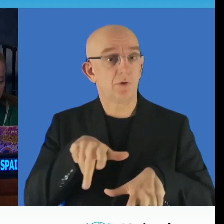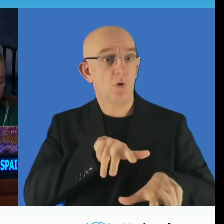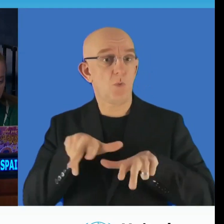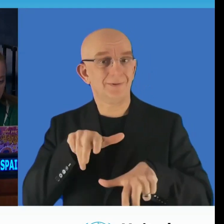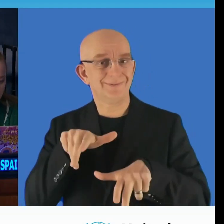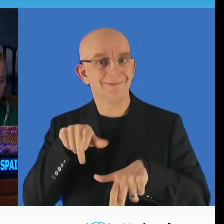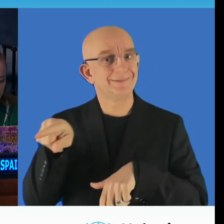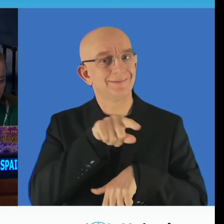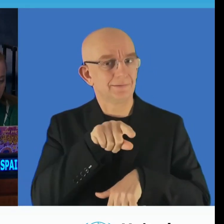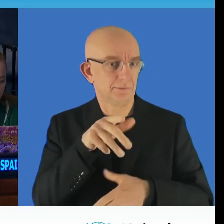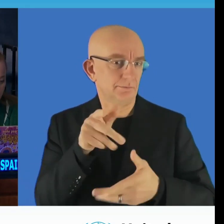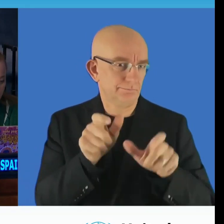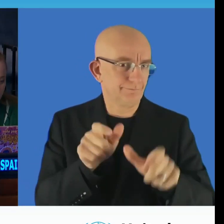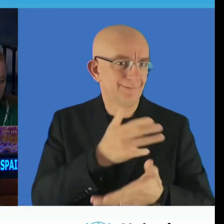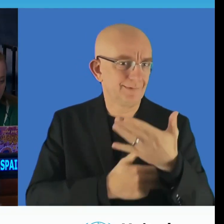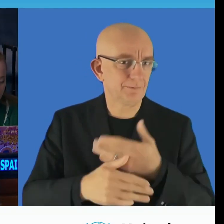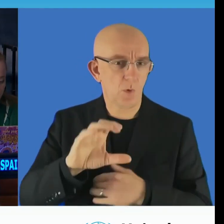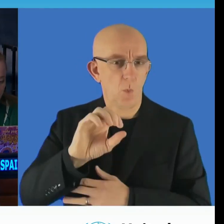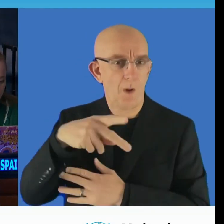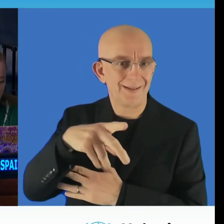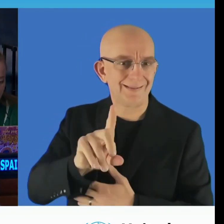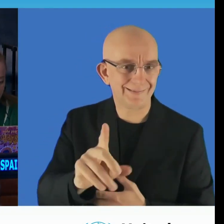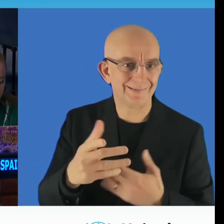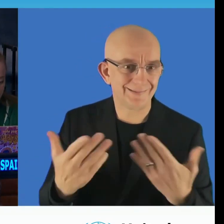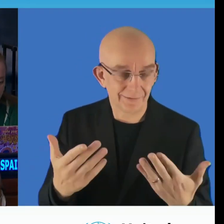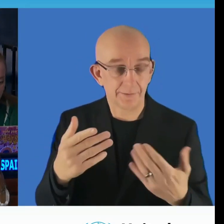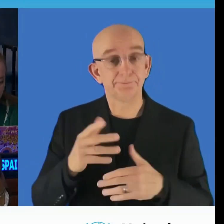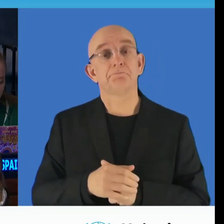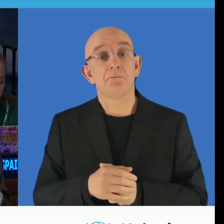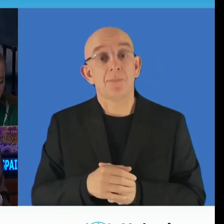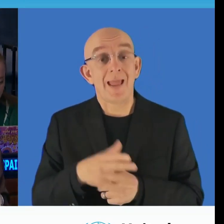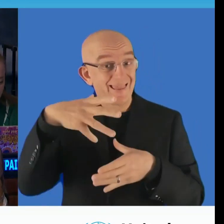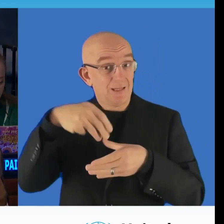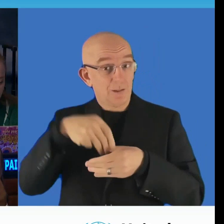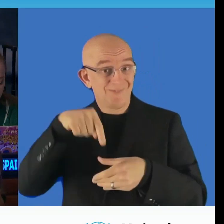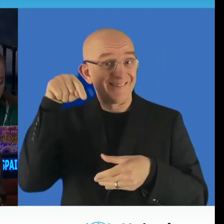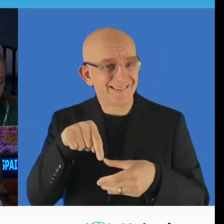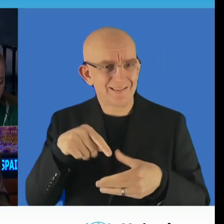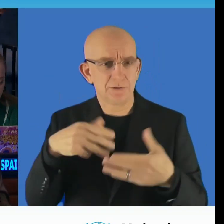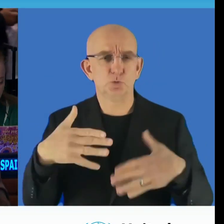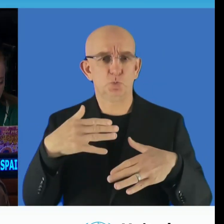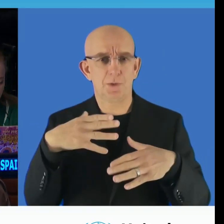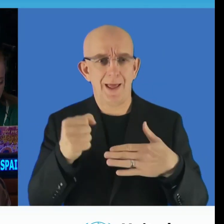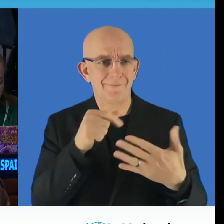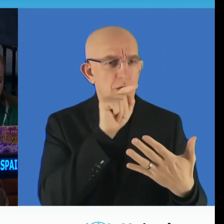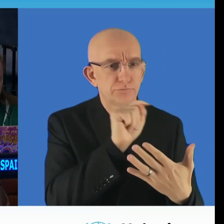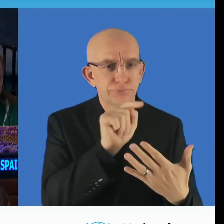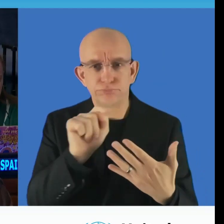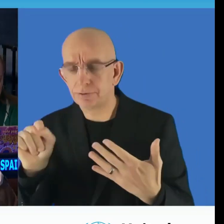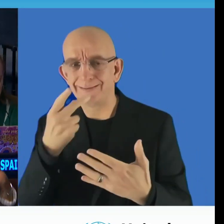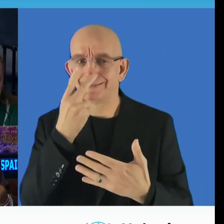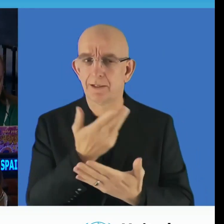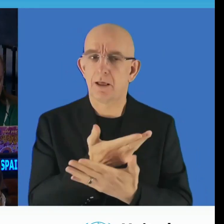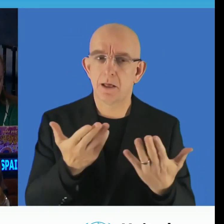Lankan Parliament last November formed the Parliamentary Caucus for the Inclusion of Persons with Disabilities. I am pleased